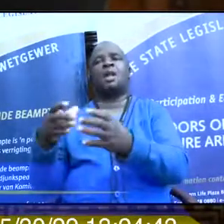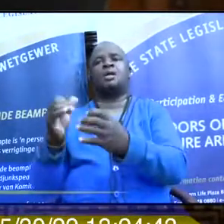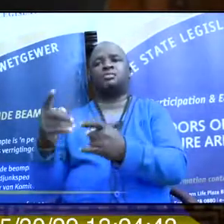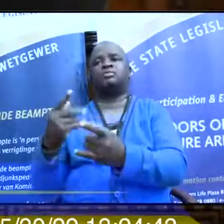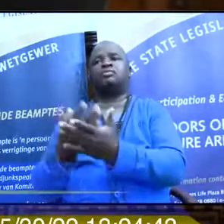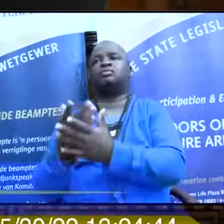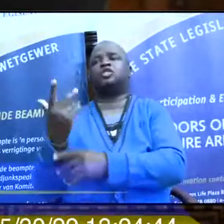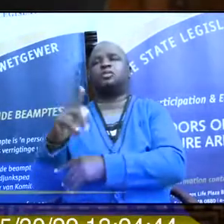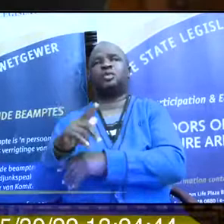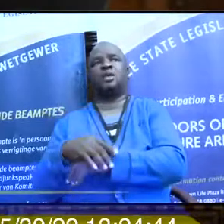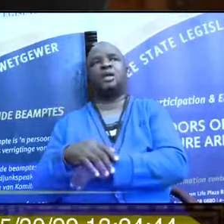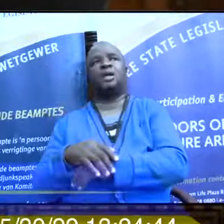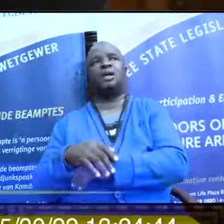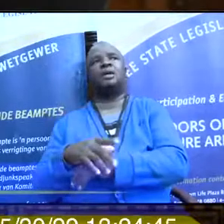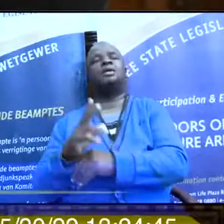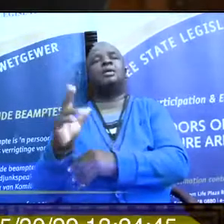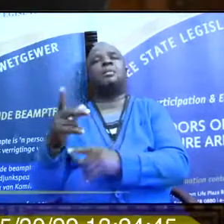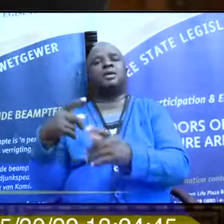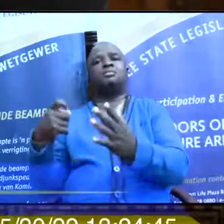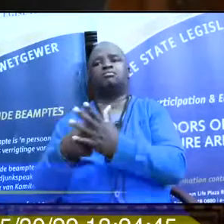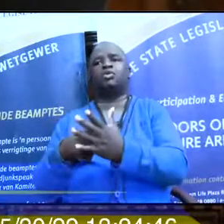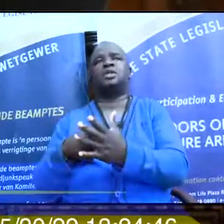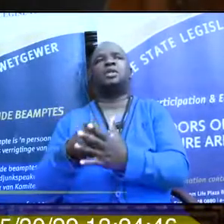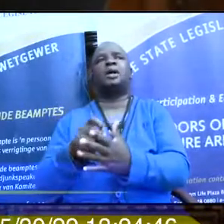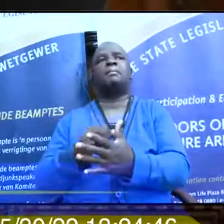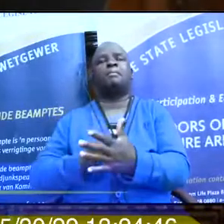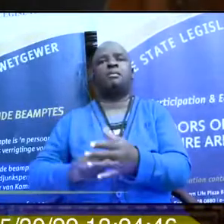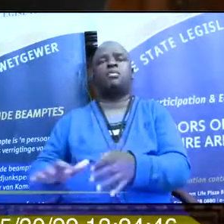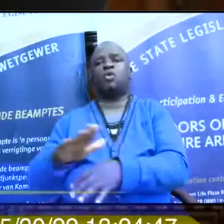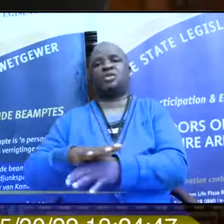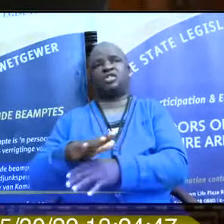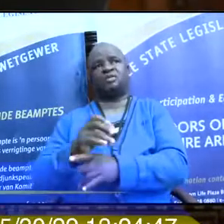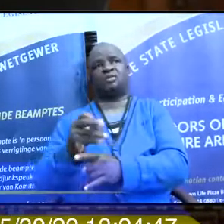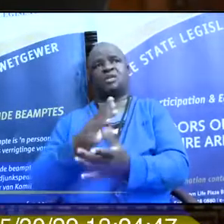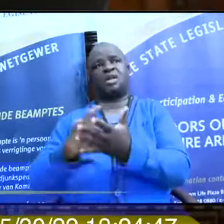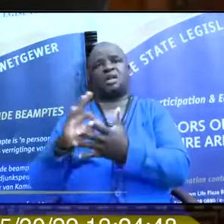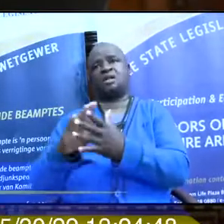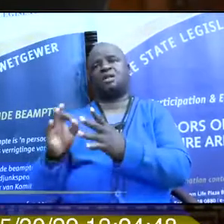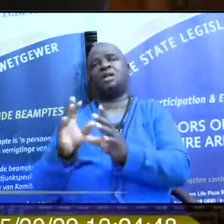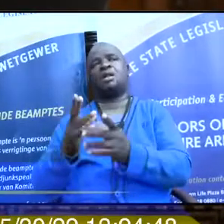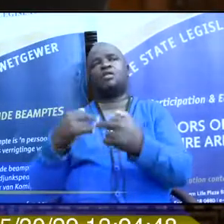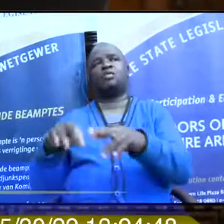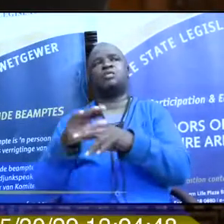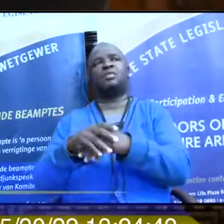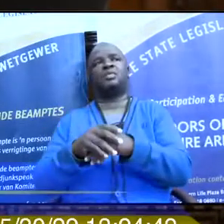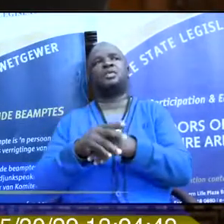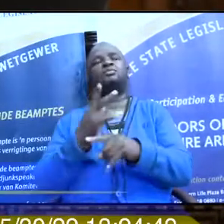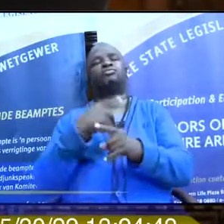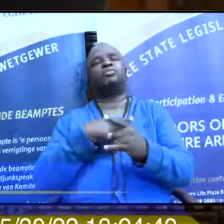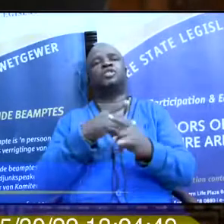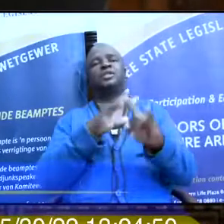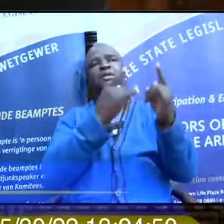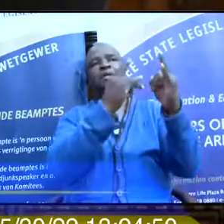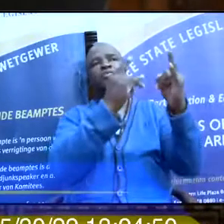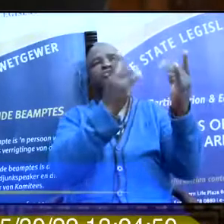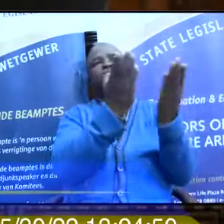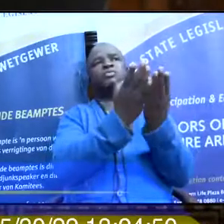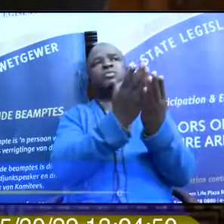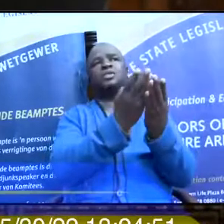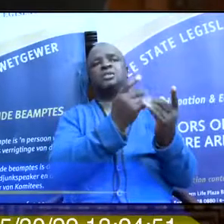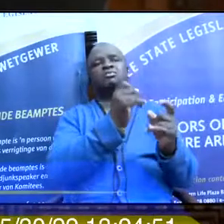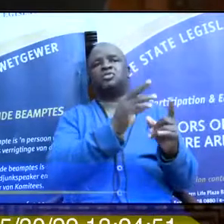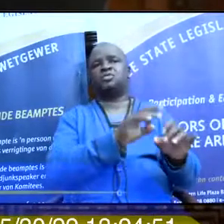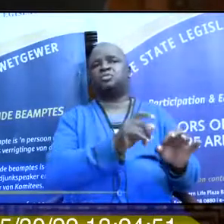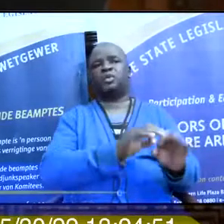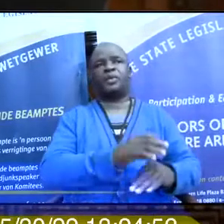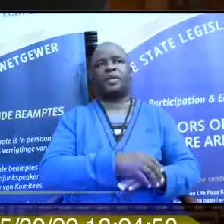beautiful you must even buy polish for your class to be clean but in in model c schools you don't see